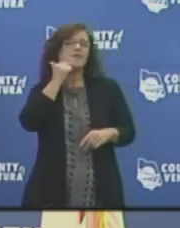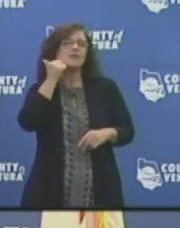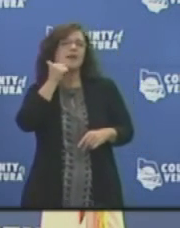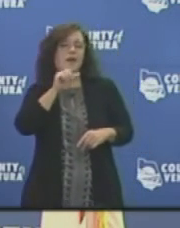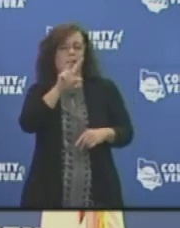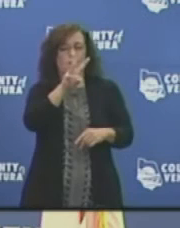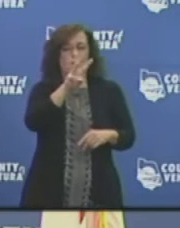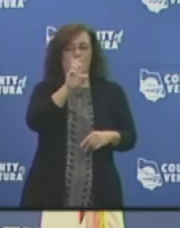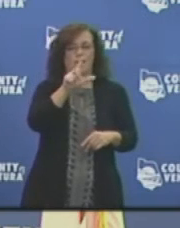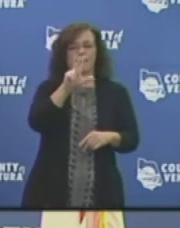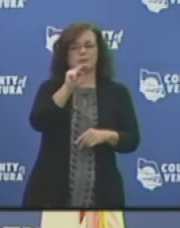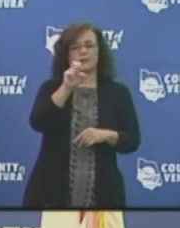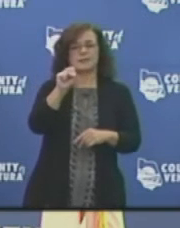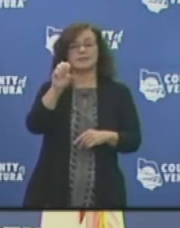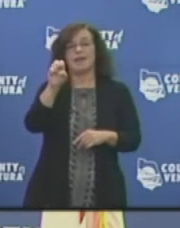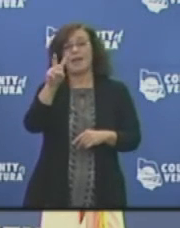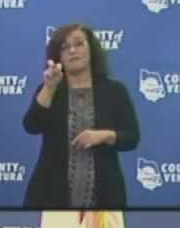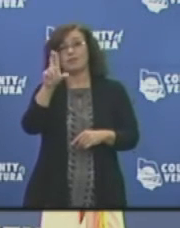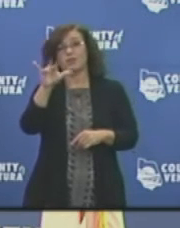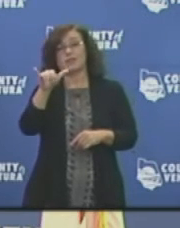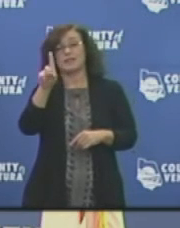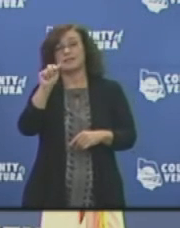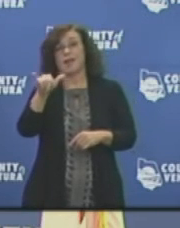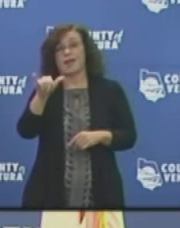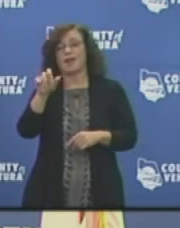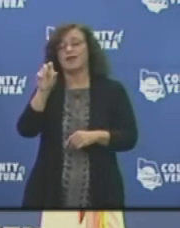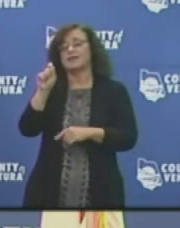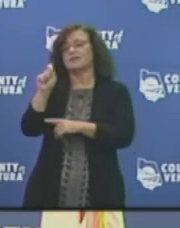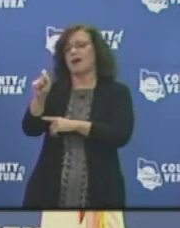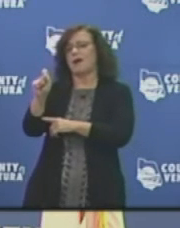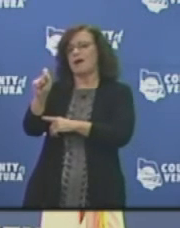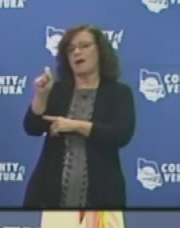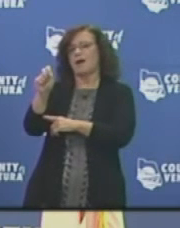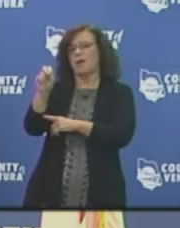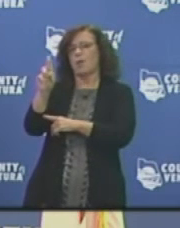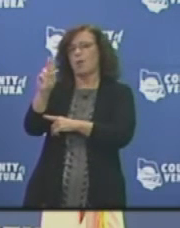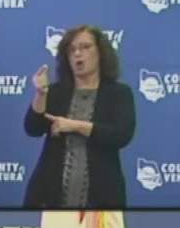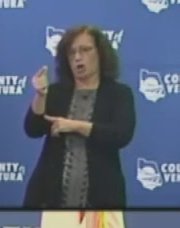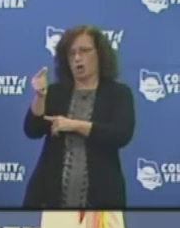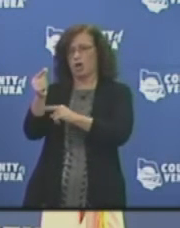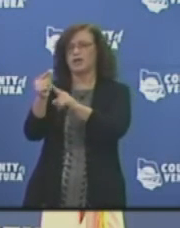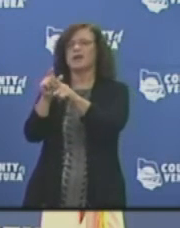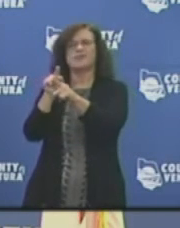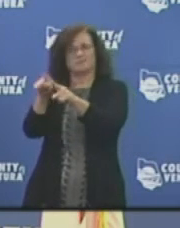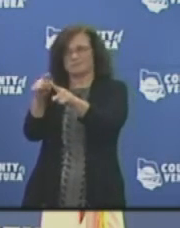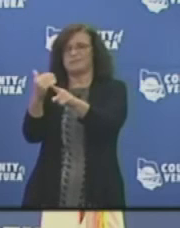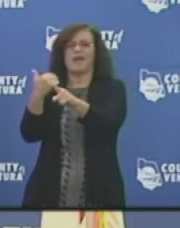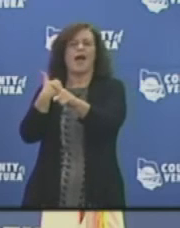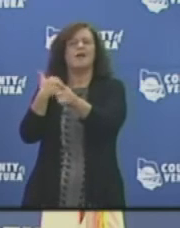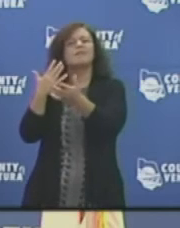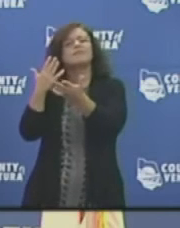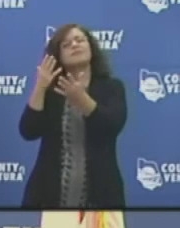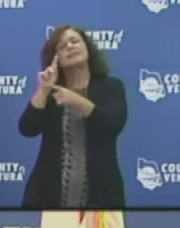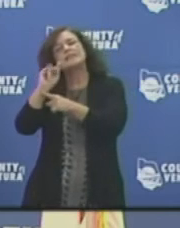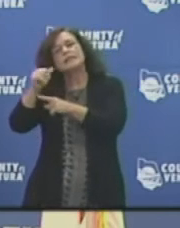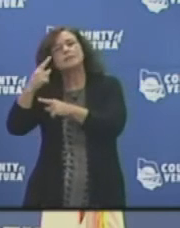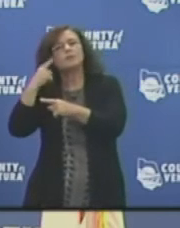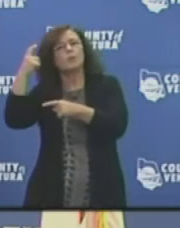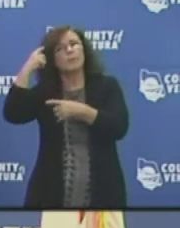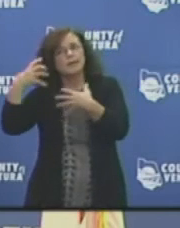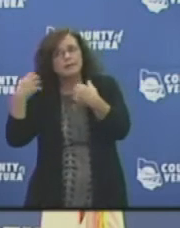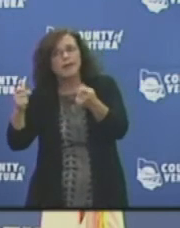wellnesseveryday.org. There are resources there for you. If you're feeling isolated, feeling like you need to talk to somebody, that's what the resources are there for. Please take advantage